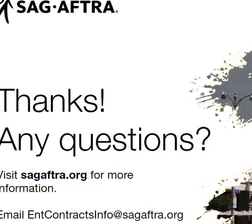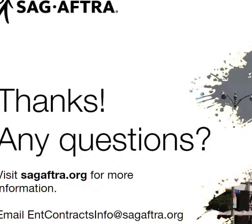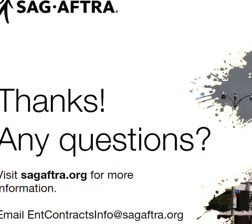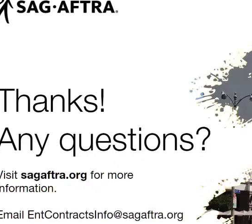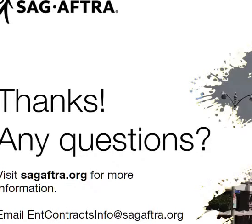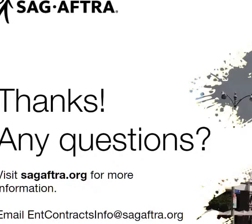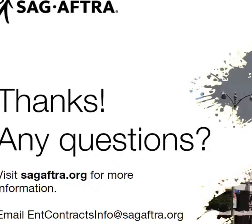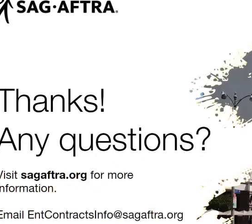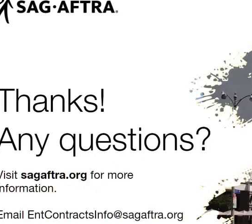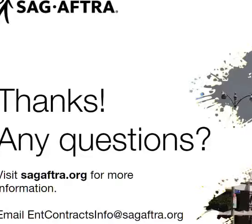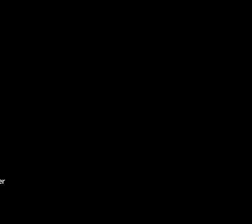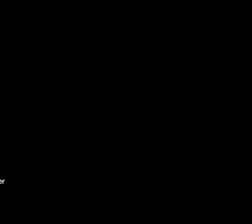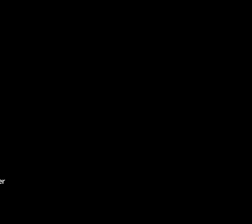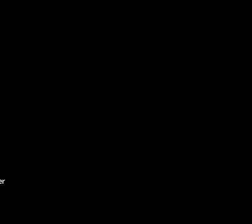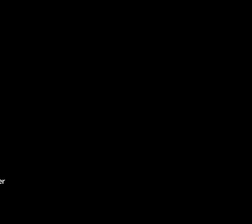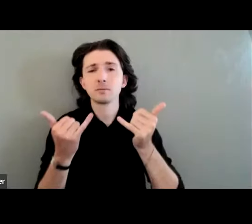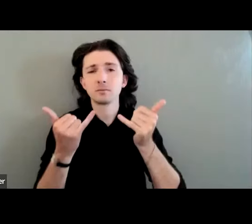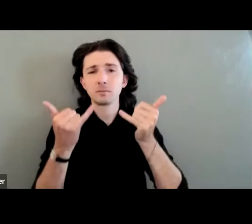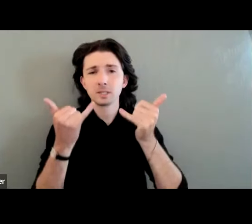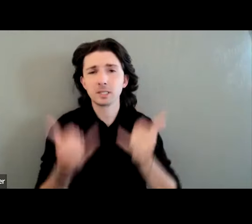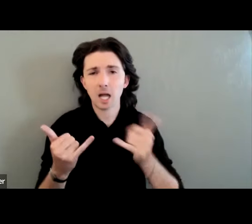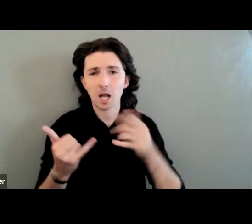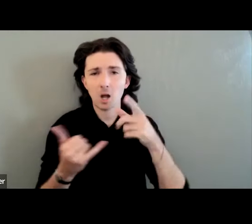can see everyone.